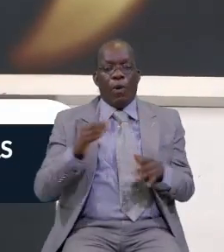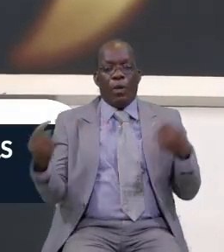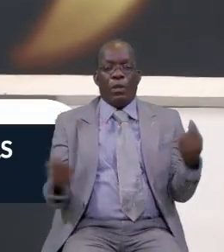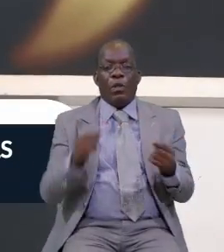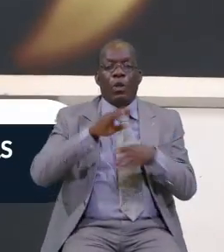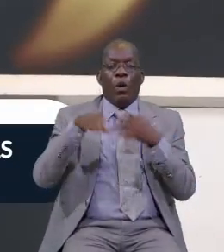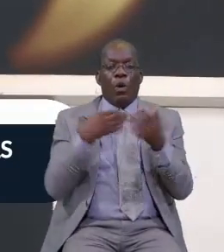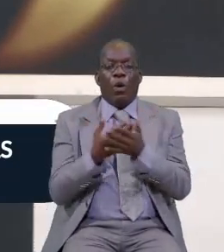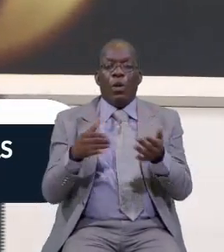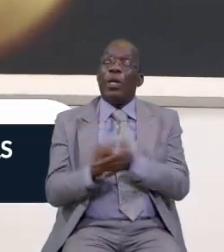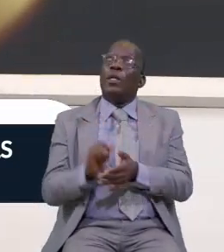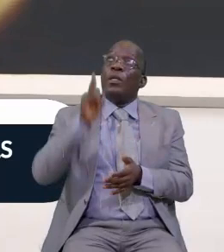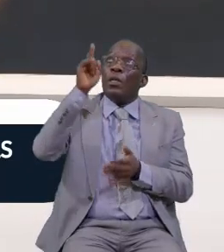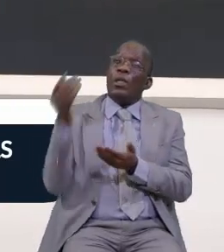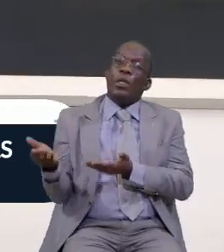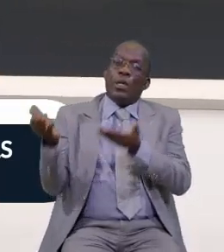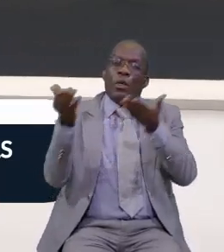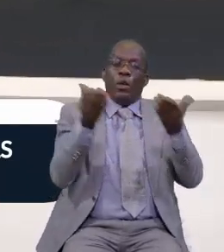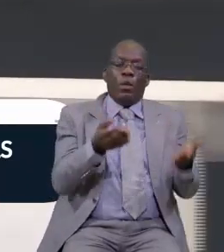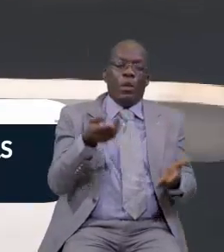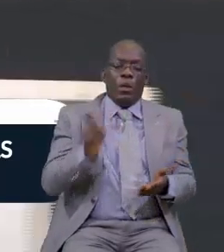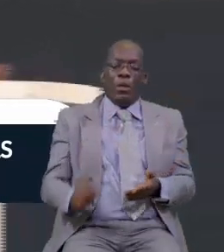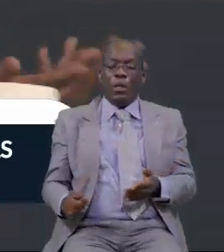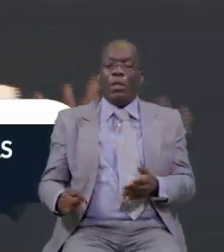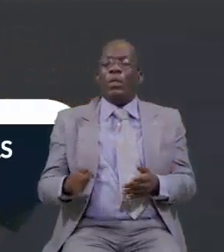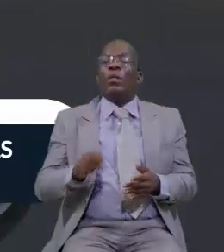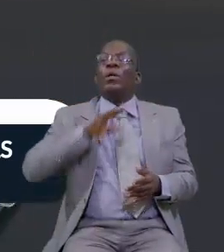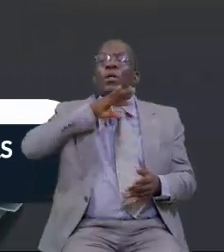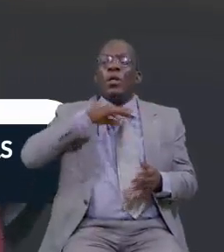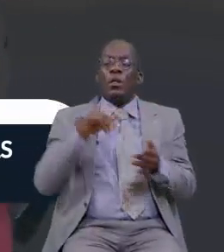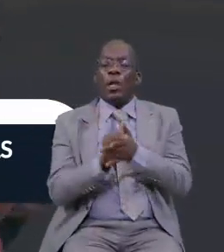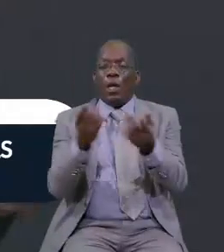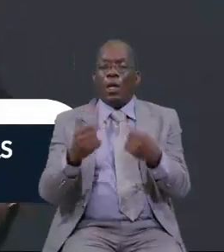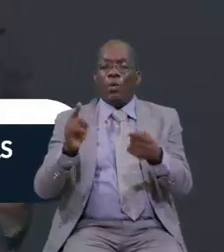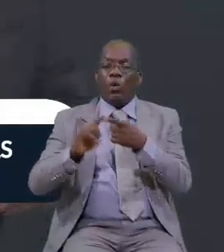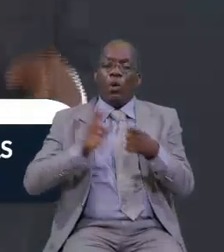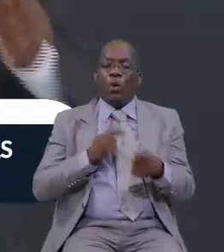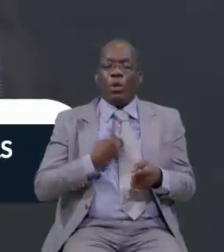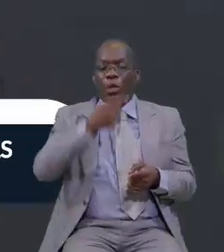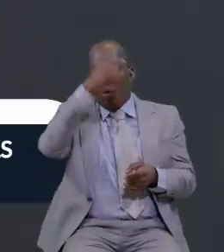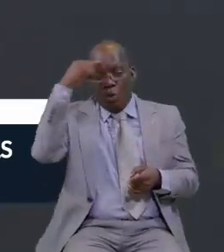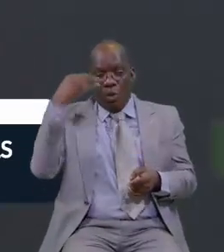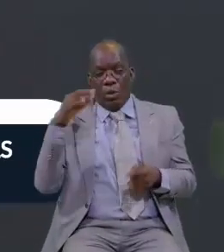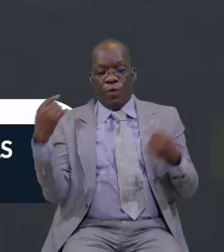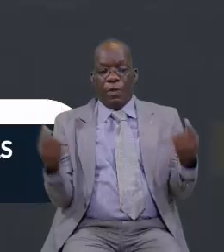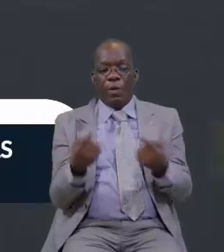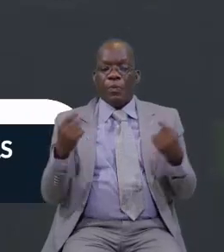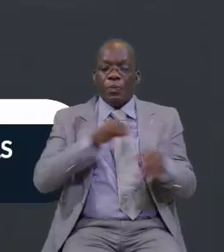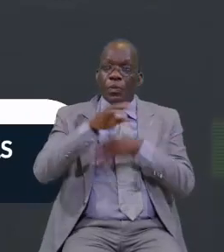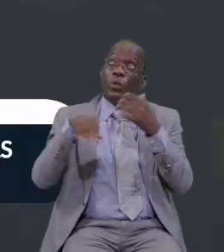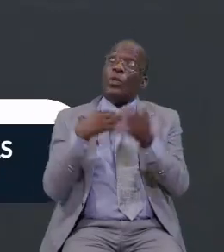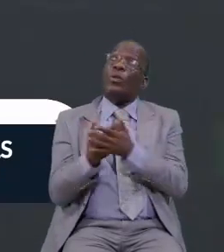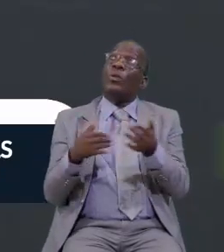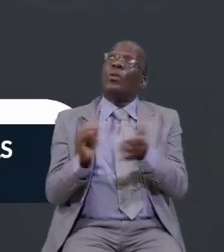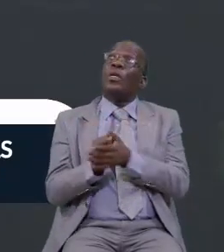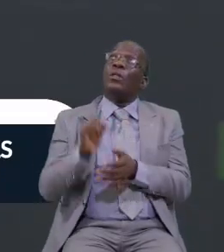bore. The blemish that came to us as a result of sinfulness, all that he